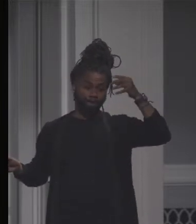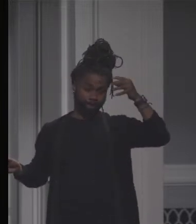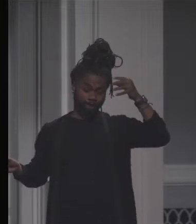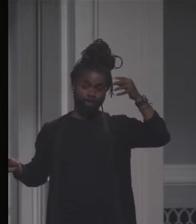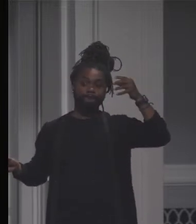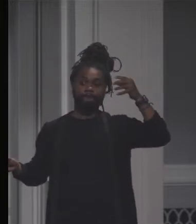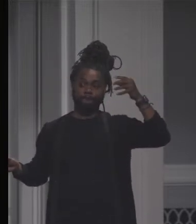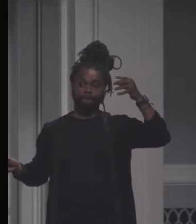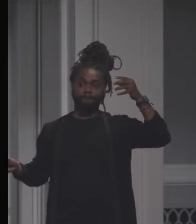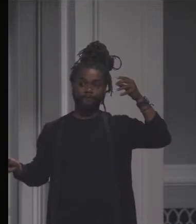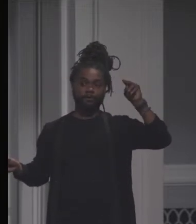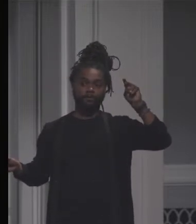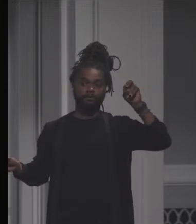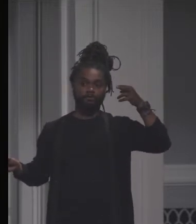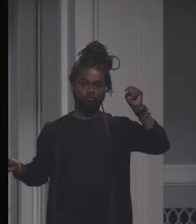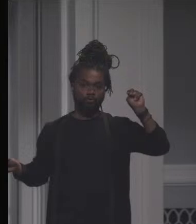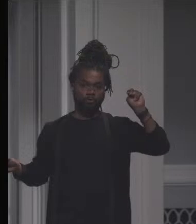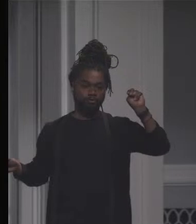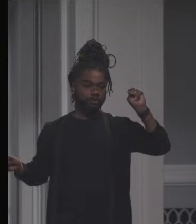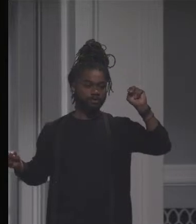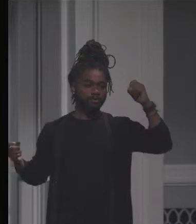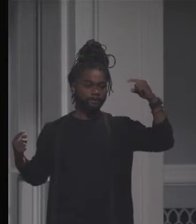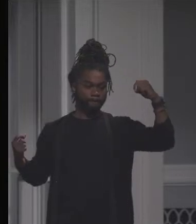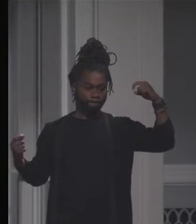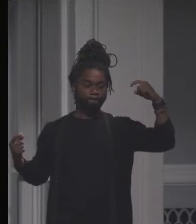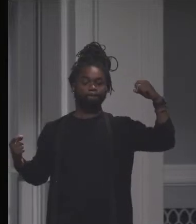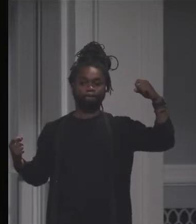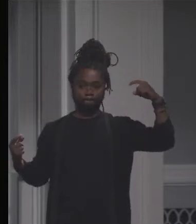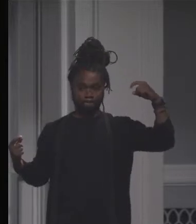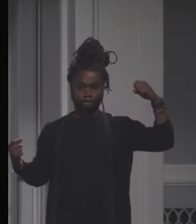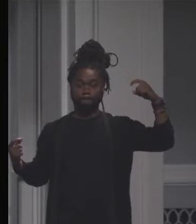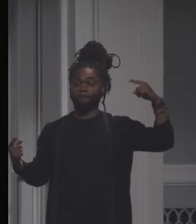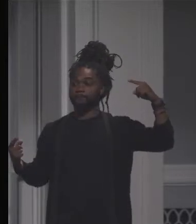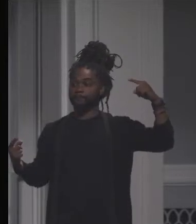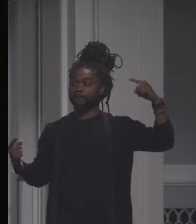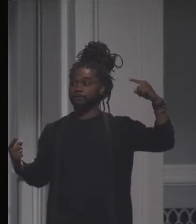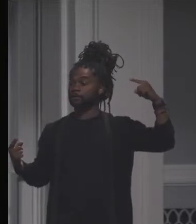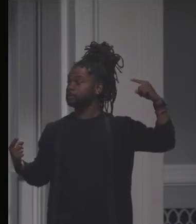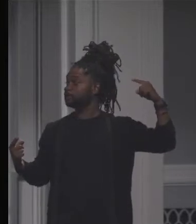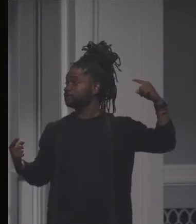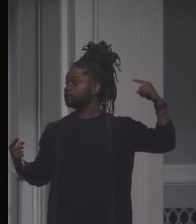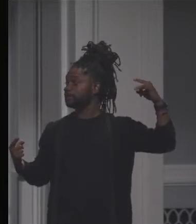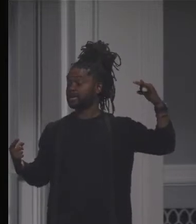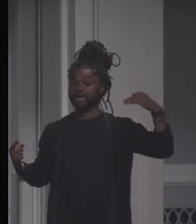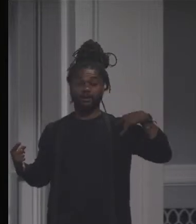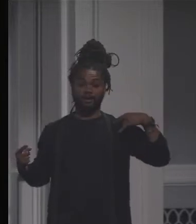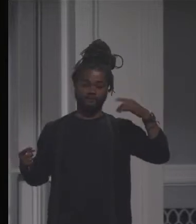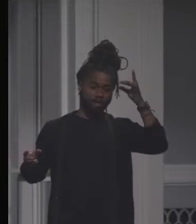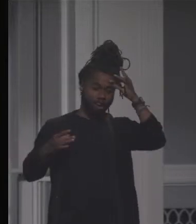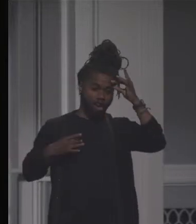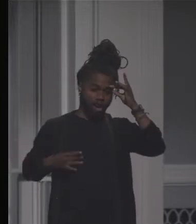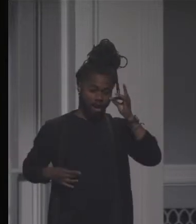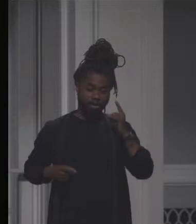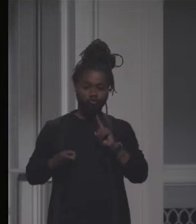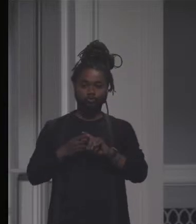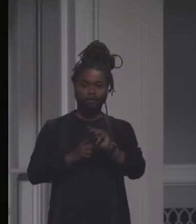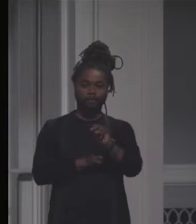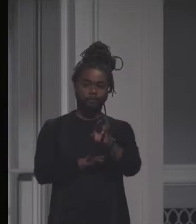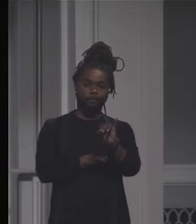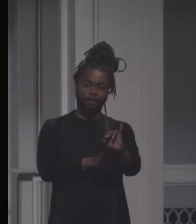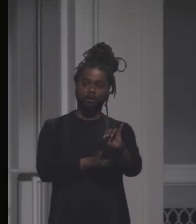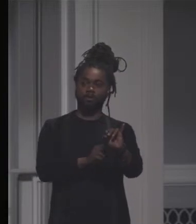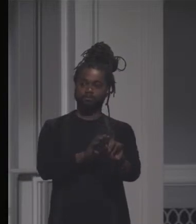lobe fire in my brain. If I hooked you up to a functional